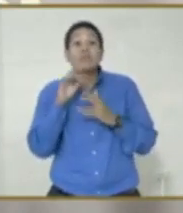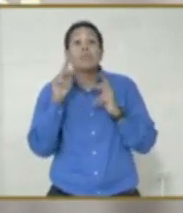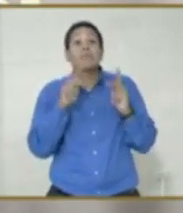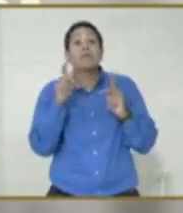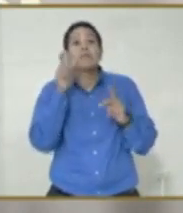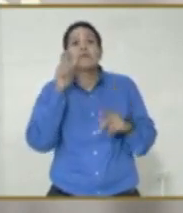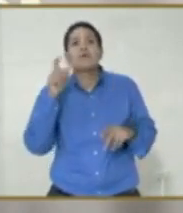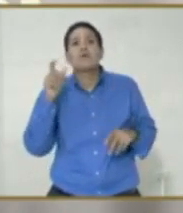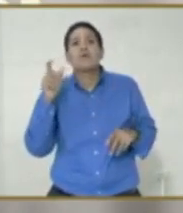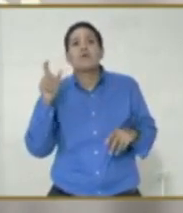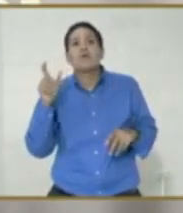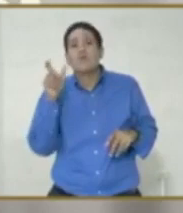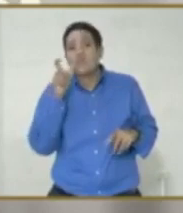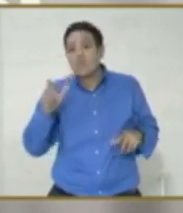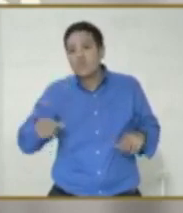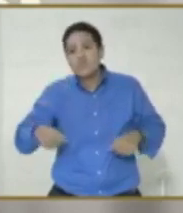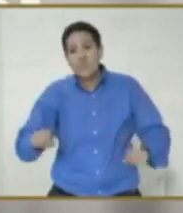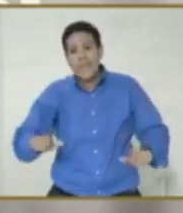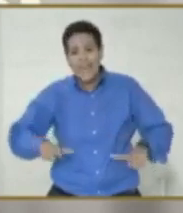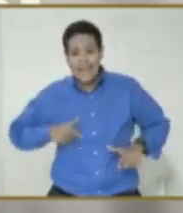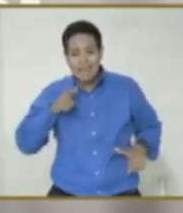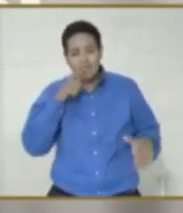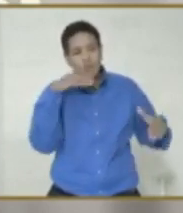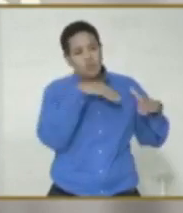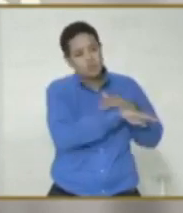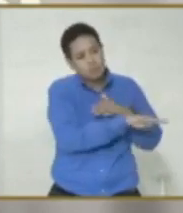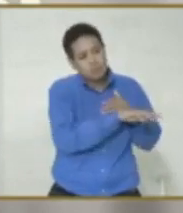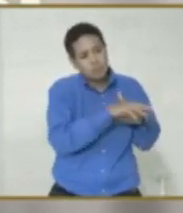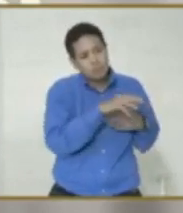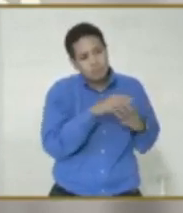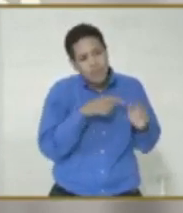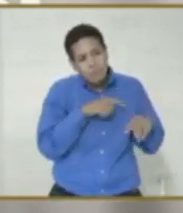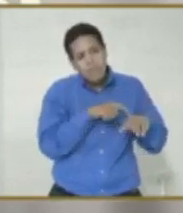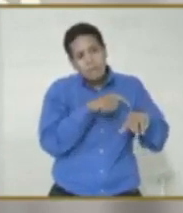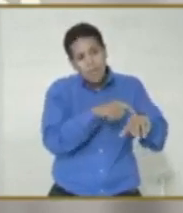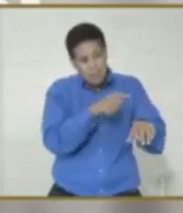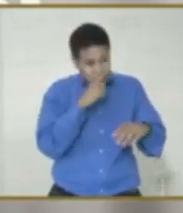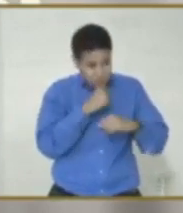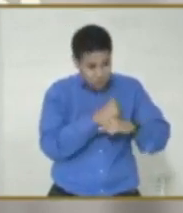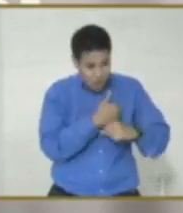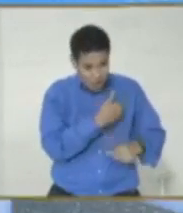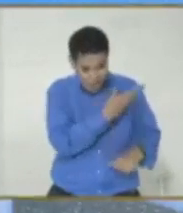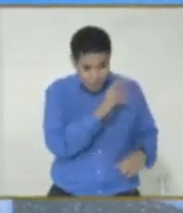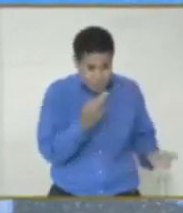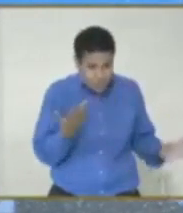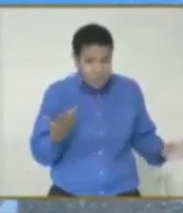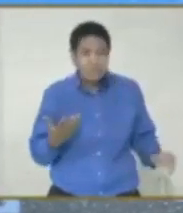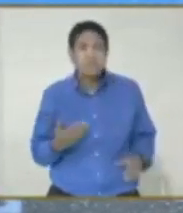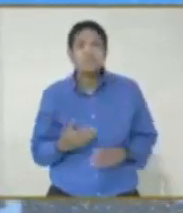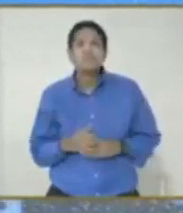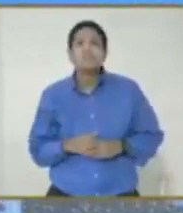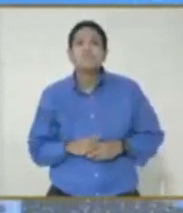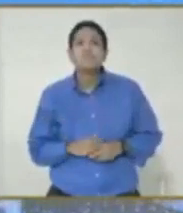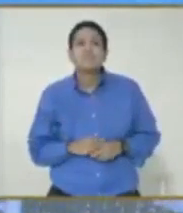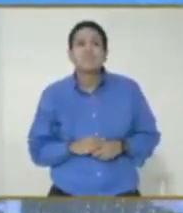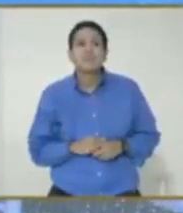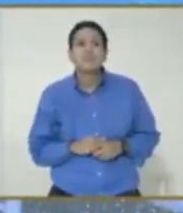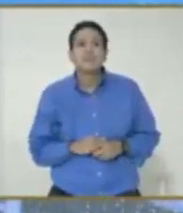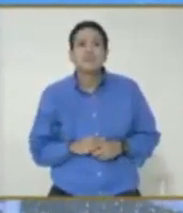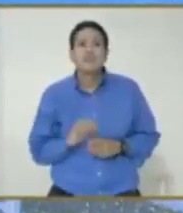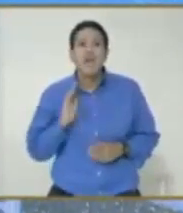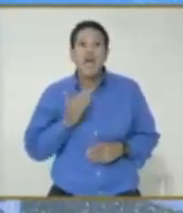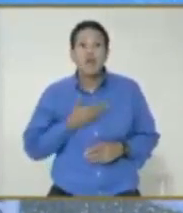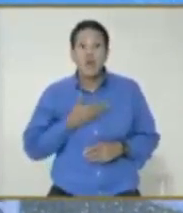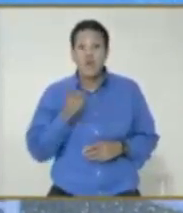time? I'll respond to that one. At our infirmary in St. Mary, we have 24-hour